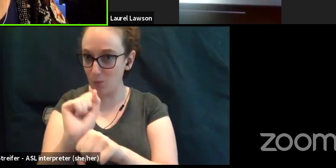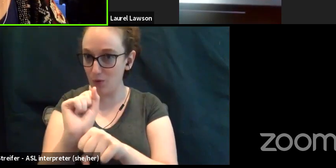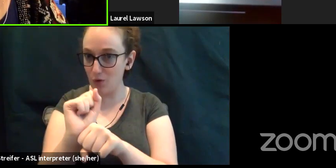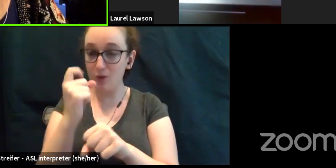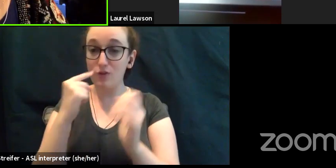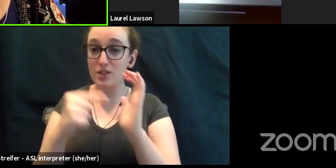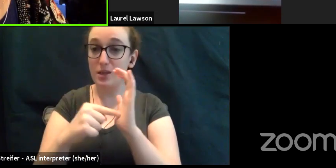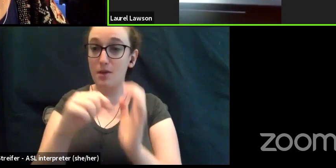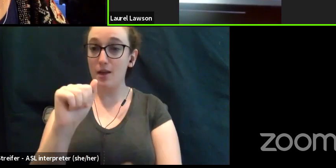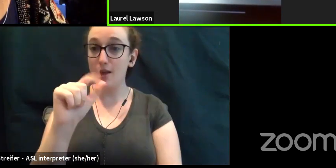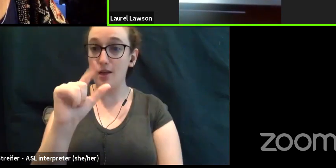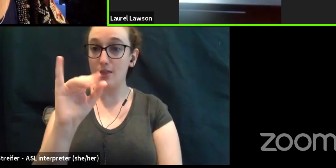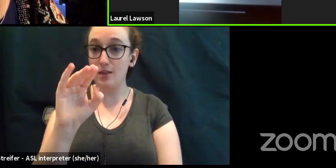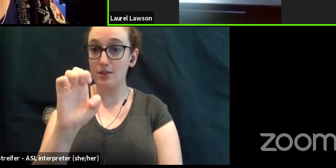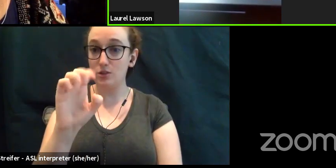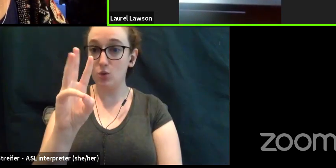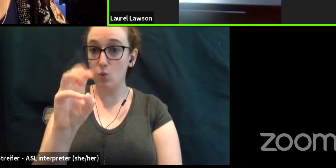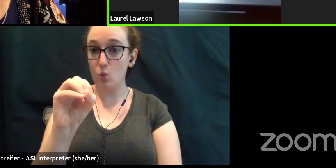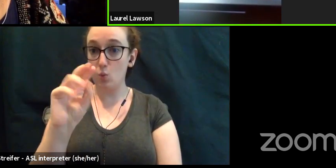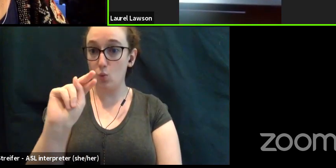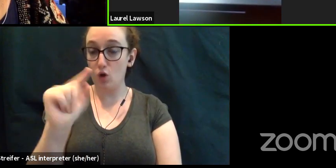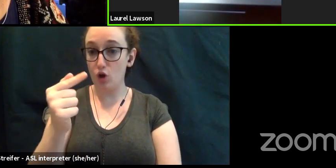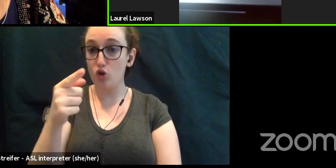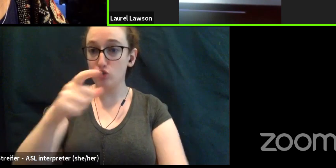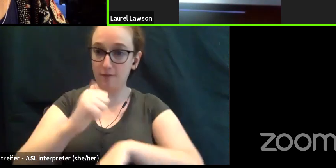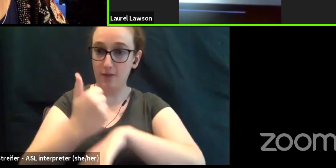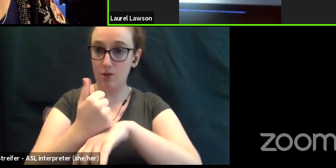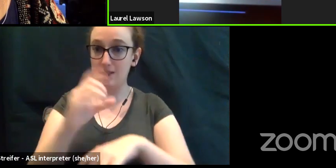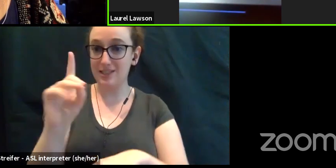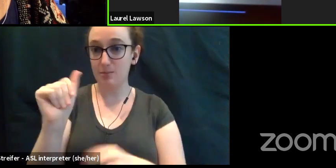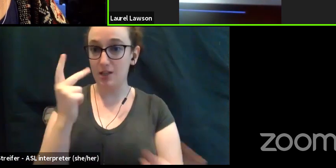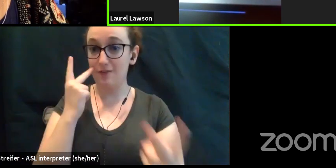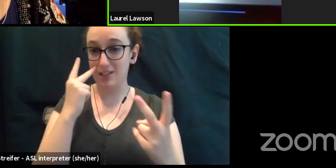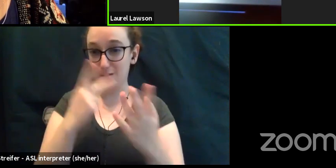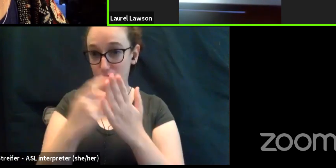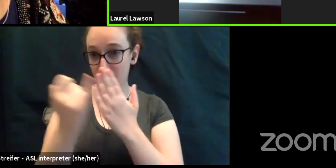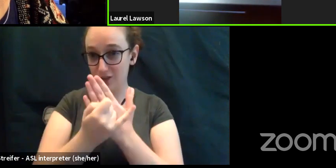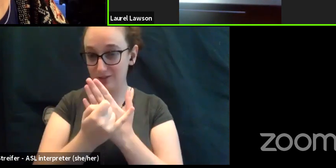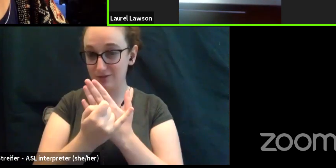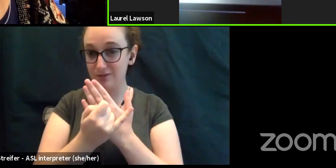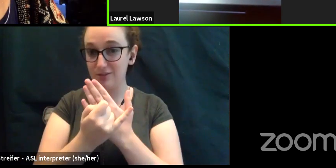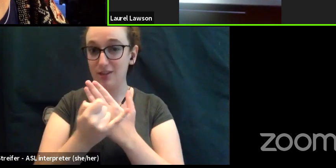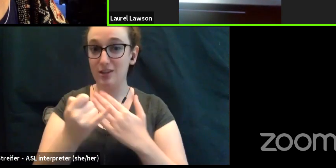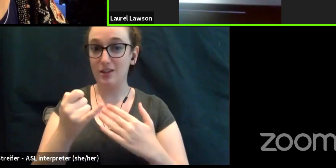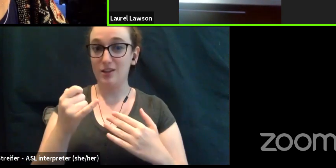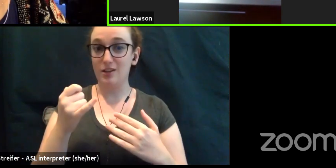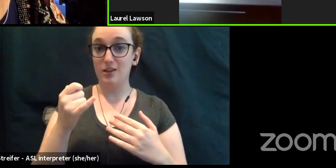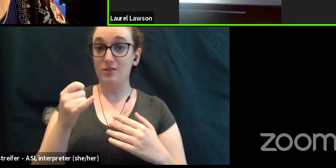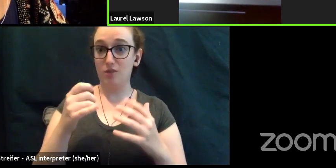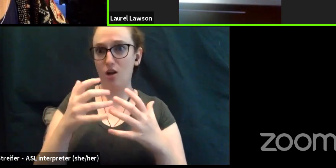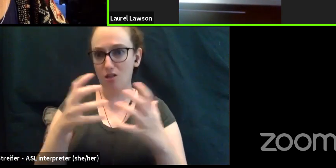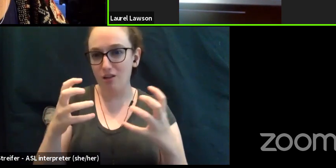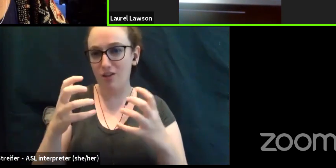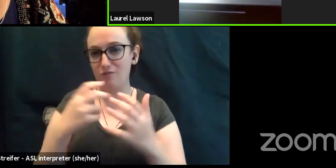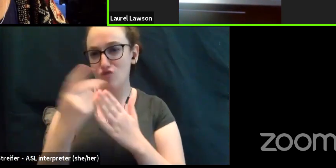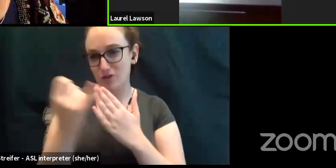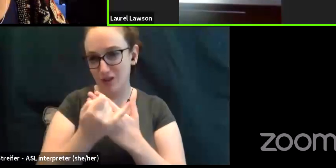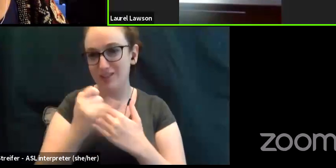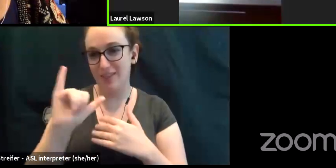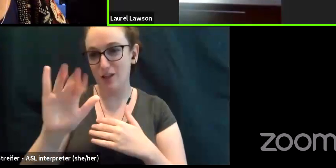Alice Wong, who founded the Disability Visibility Project, among a number of critical initiatives. Mm-hmm.